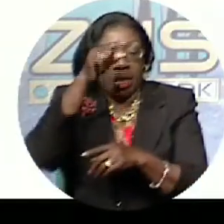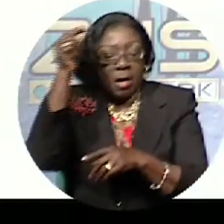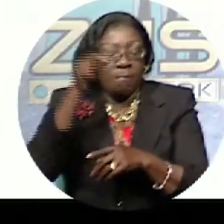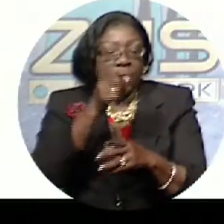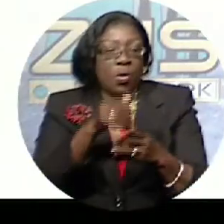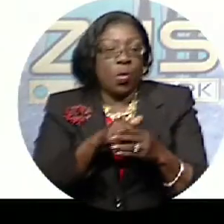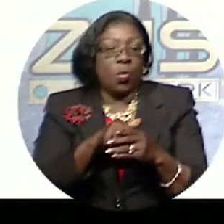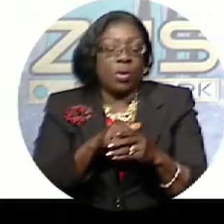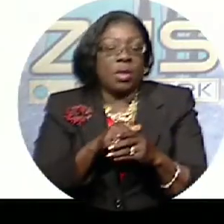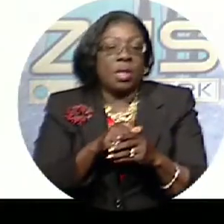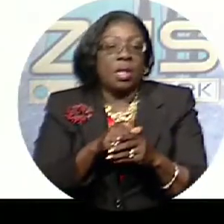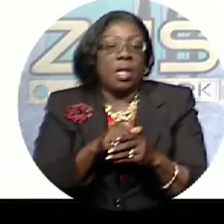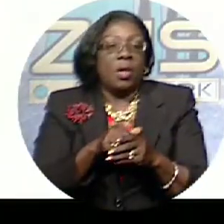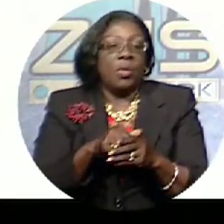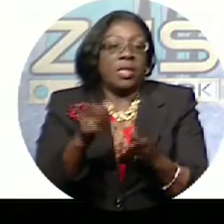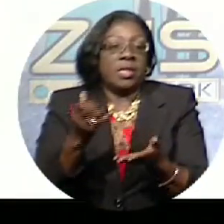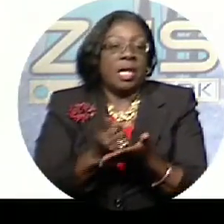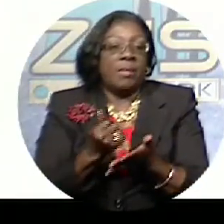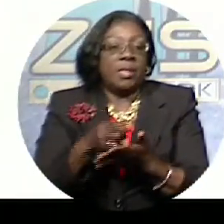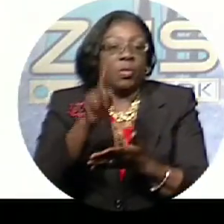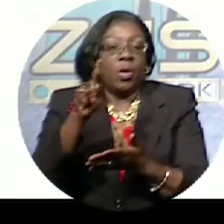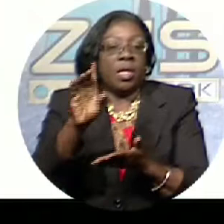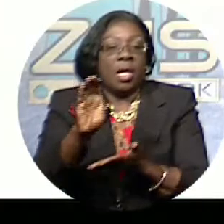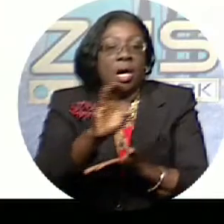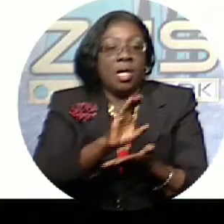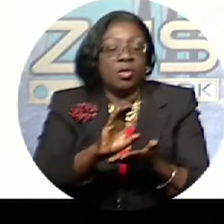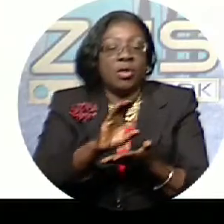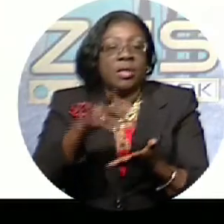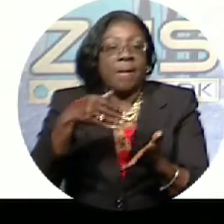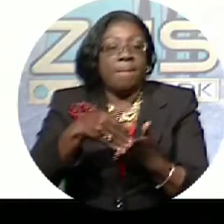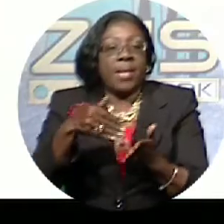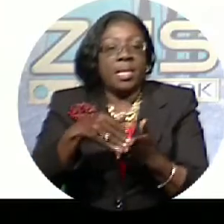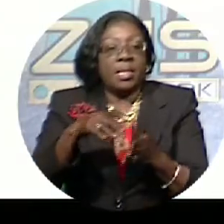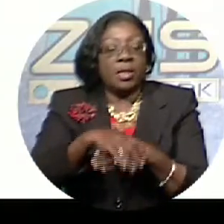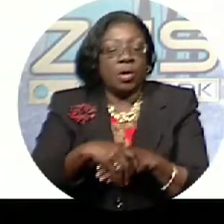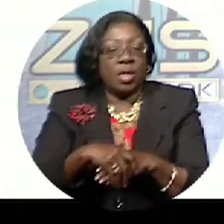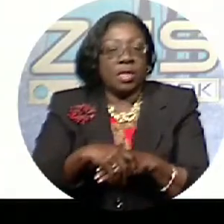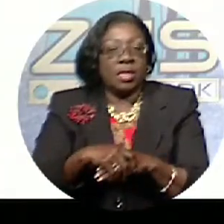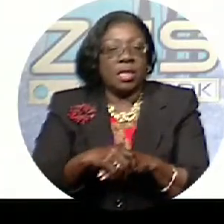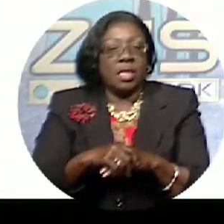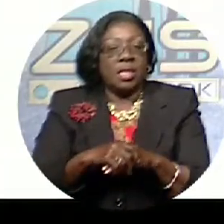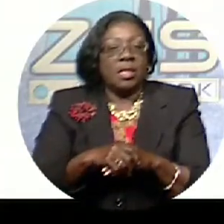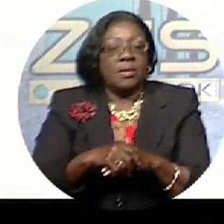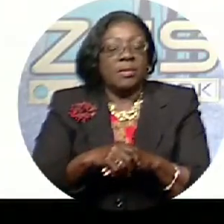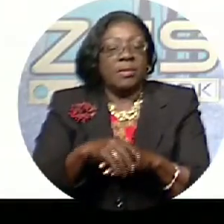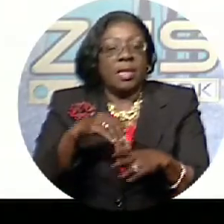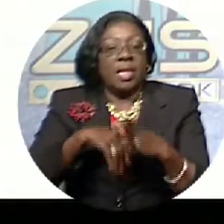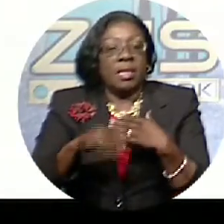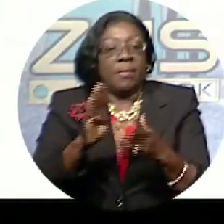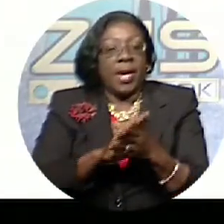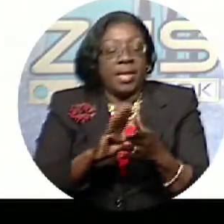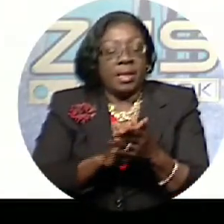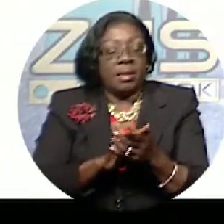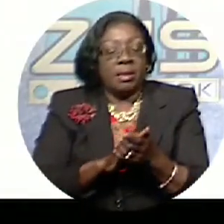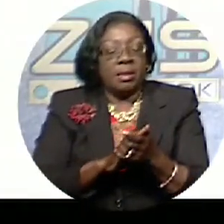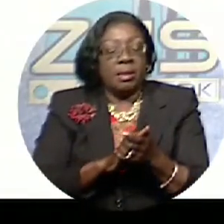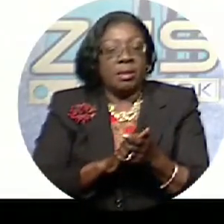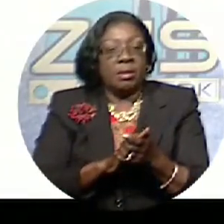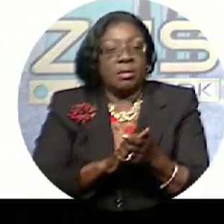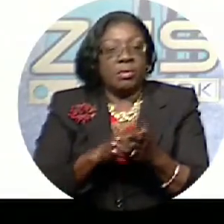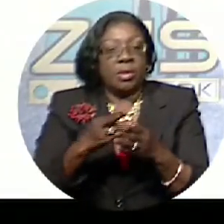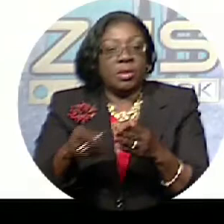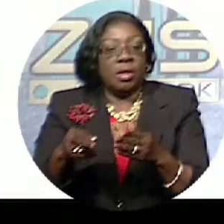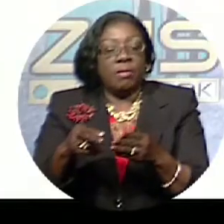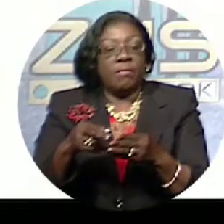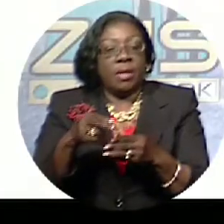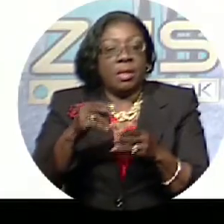purchased $100 million in commercial loans off the Bank of the Bahamas' balance sheet. And for Resolve, Mr. Speaker,